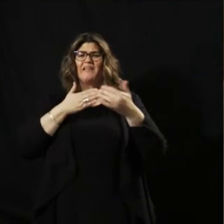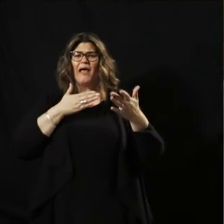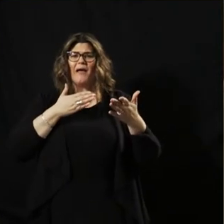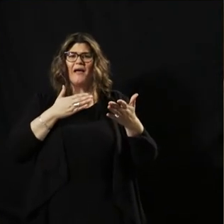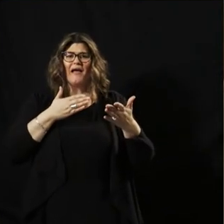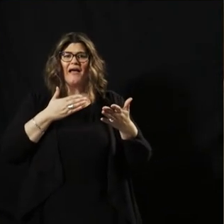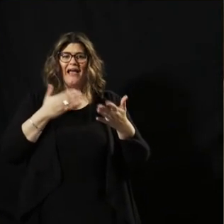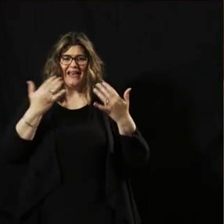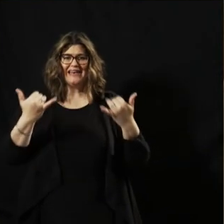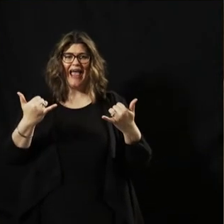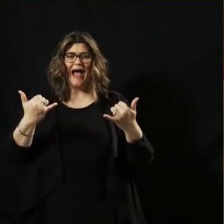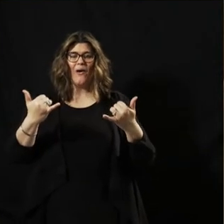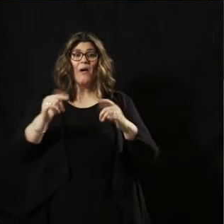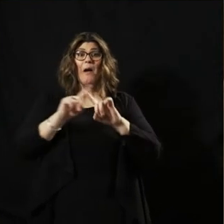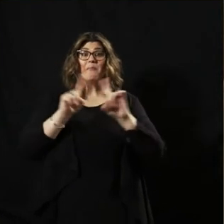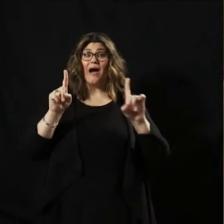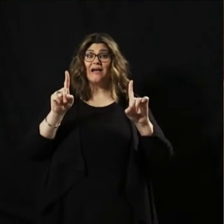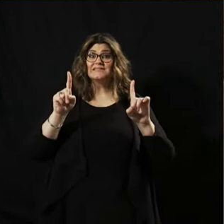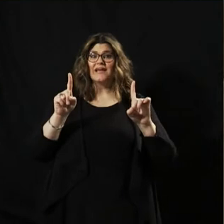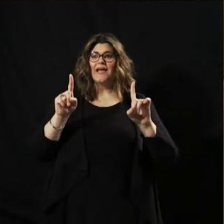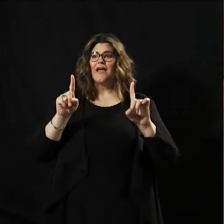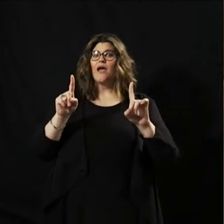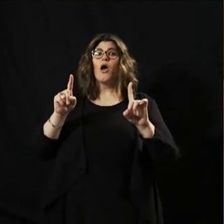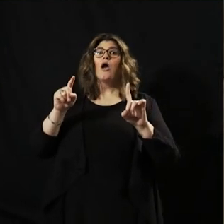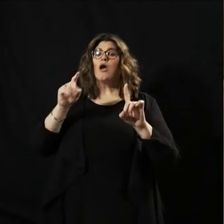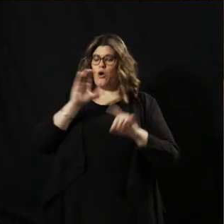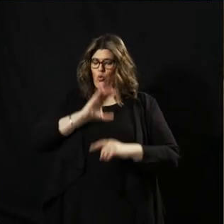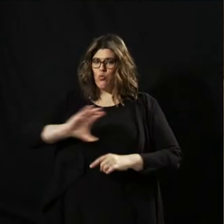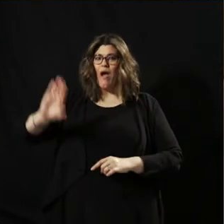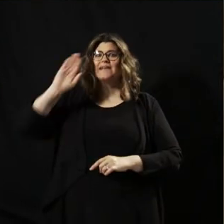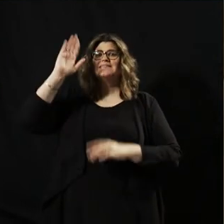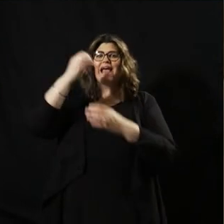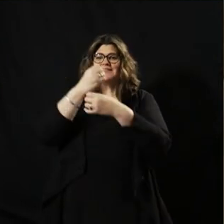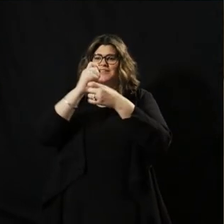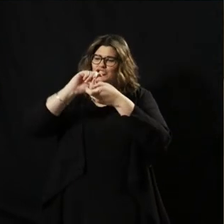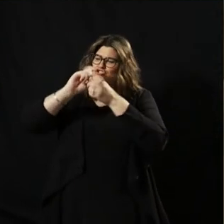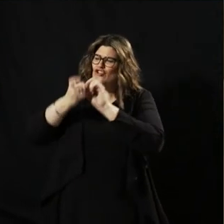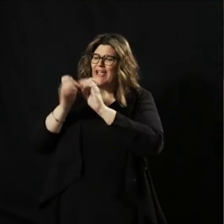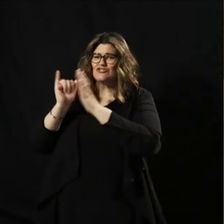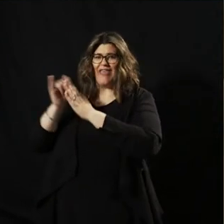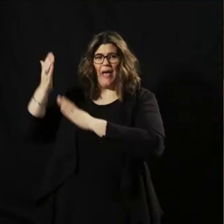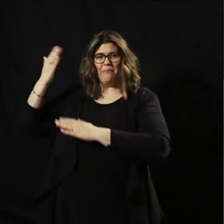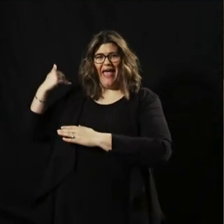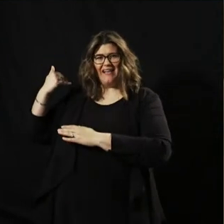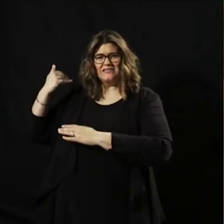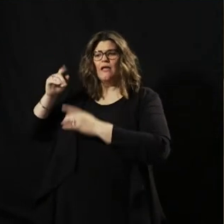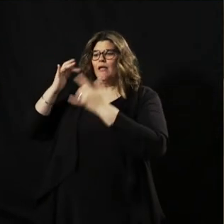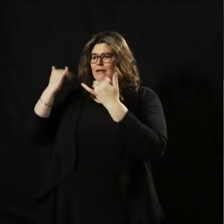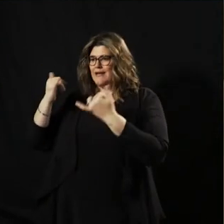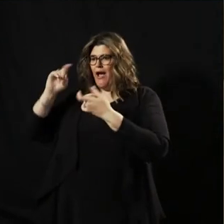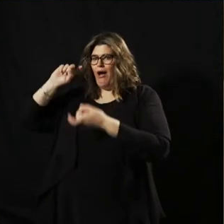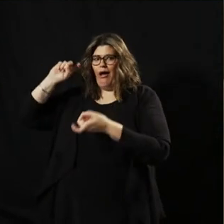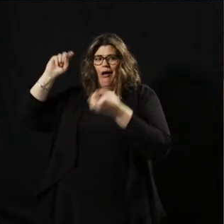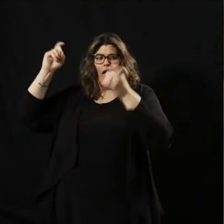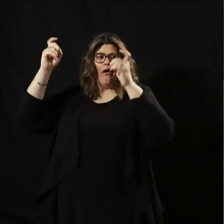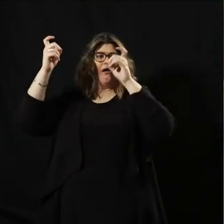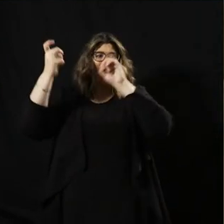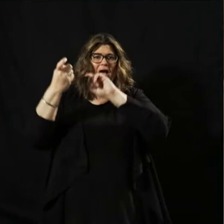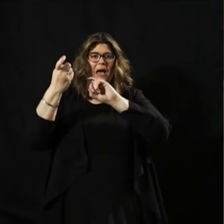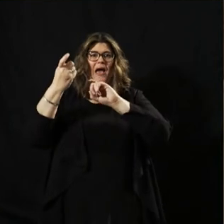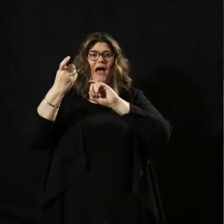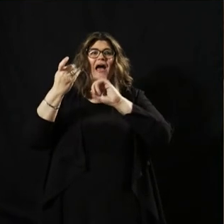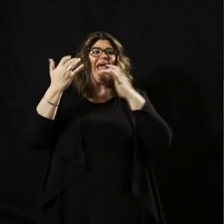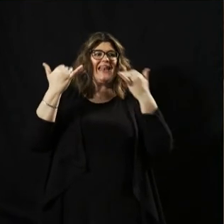sense, but matters in that Christ has redeemed the past and has transformed what was evil